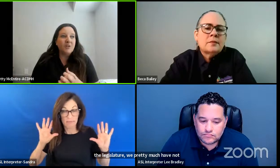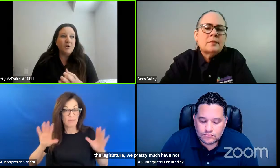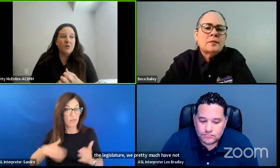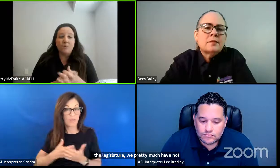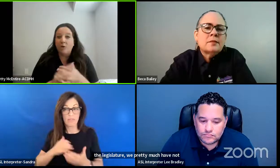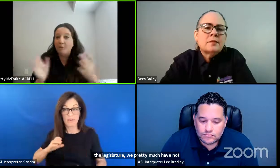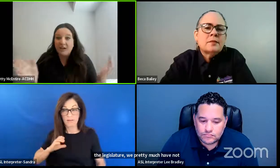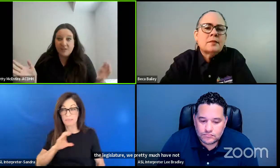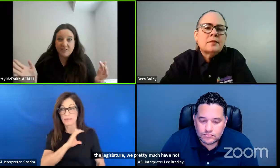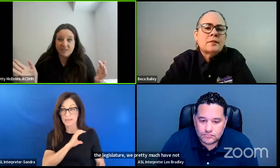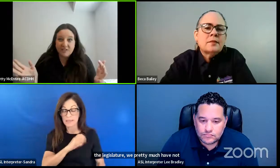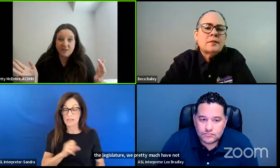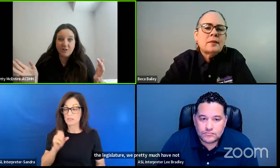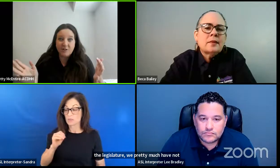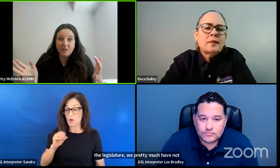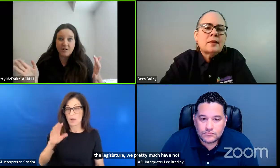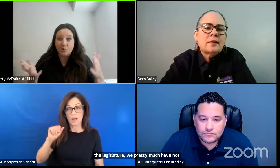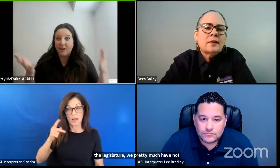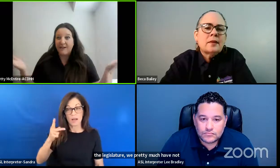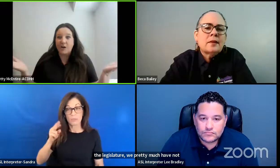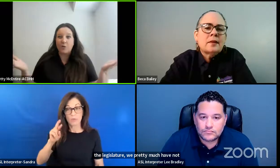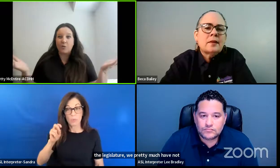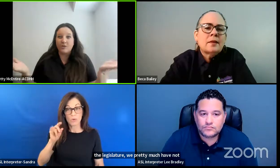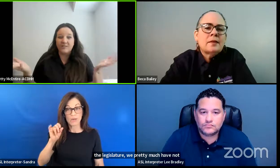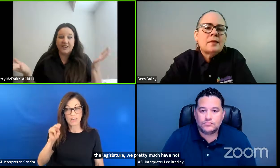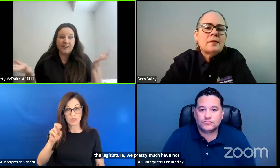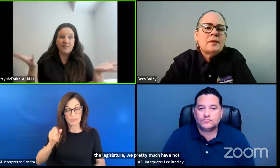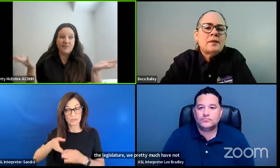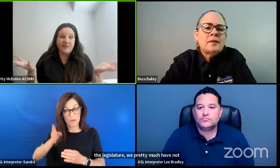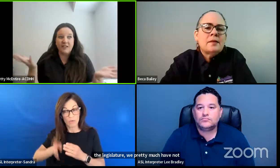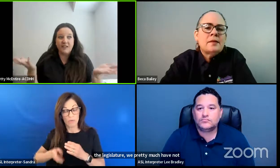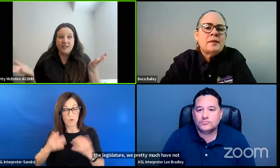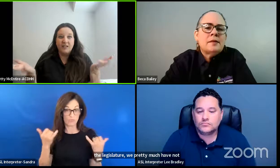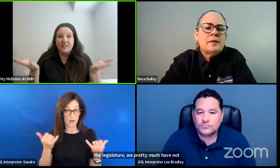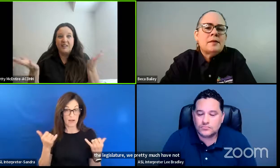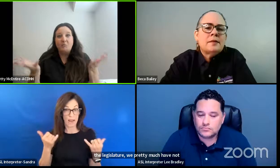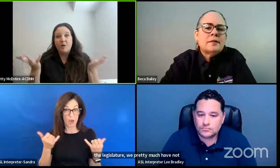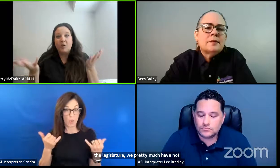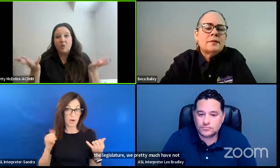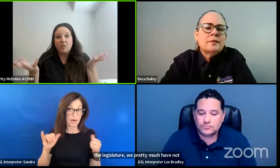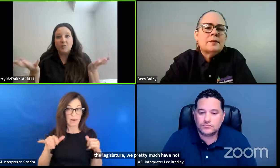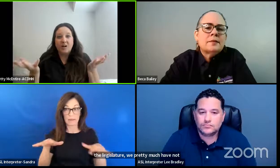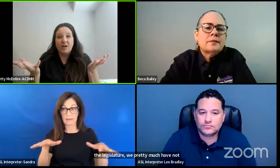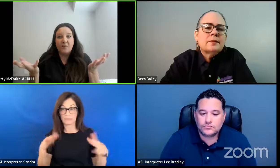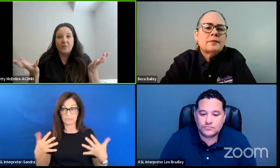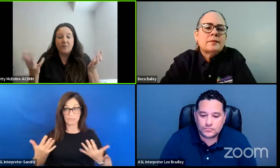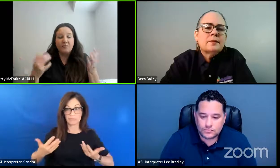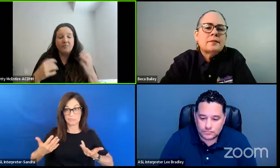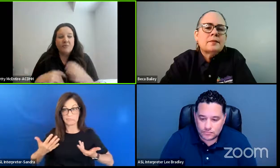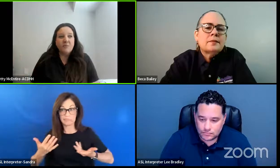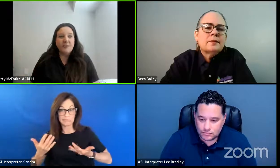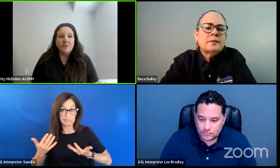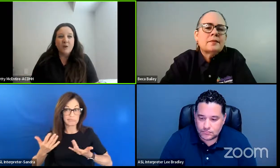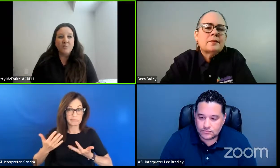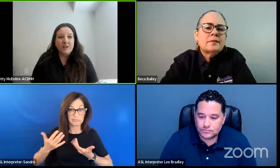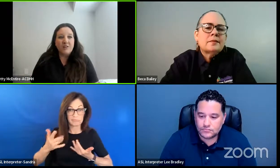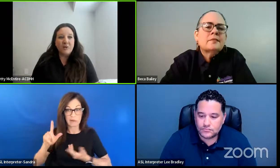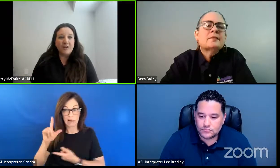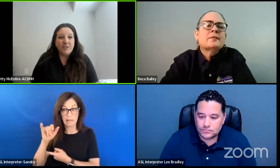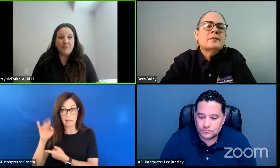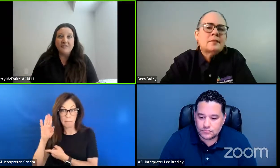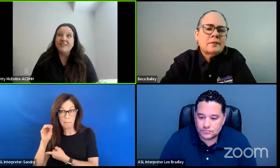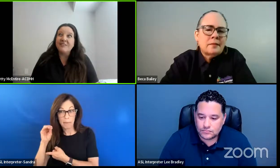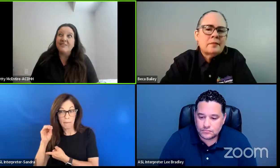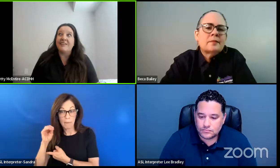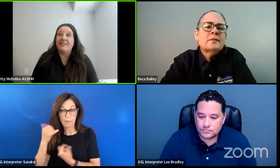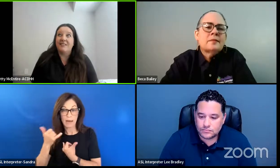And so appropriations are over. And right now we're just kind of in like limbo because we're on budget